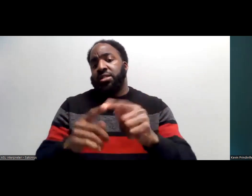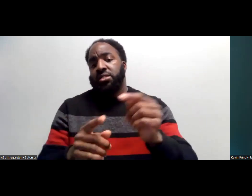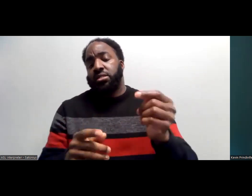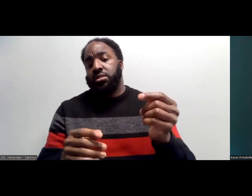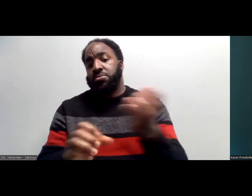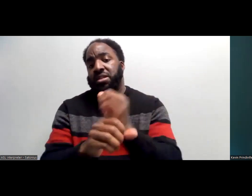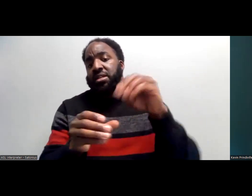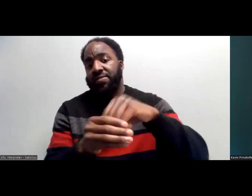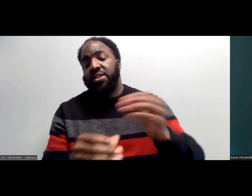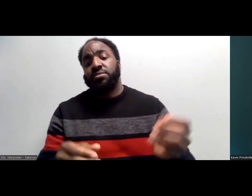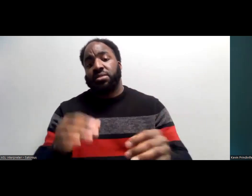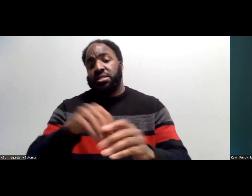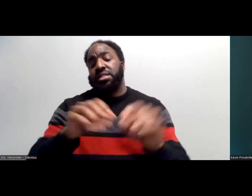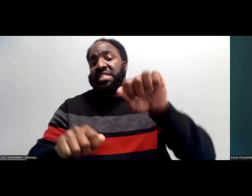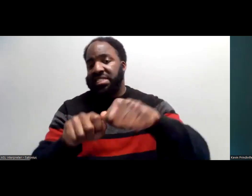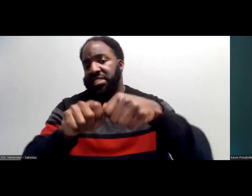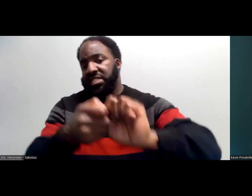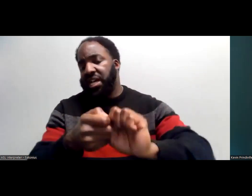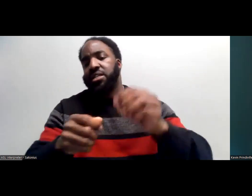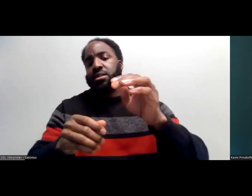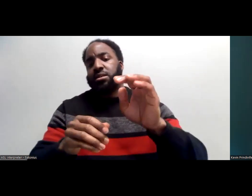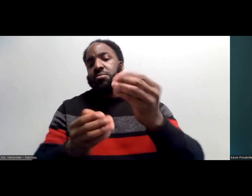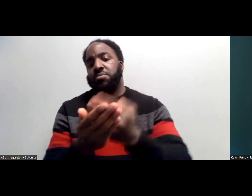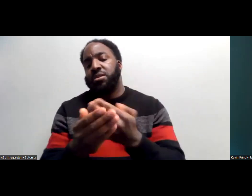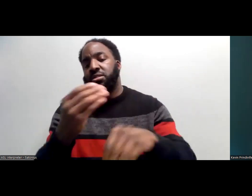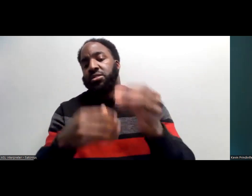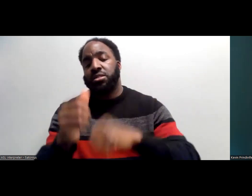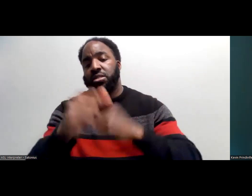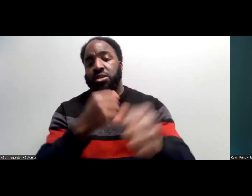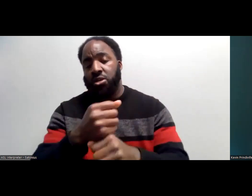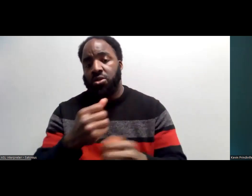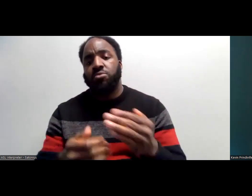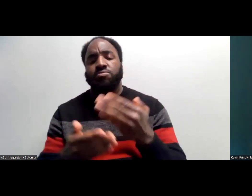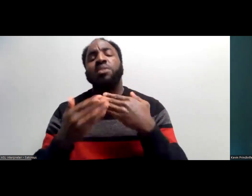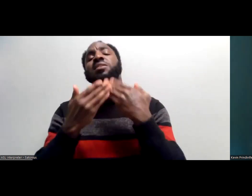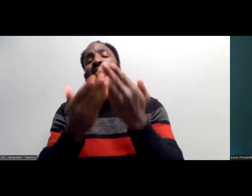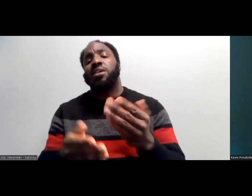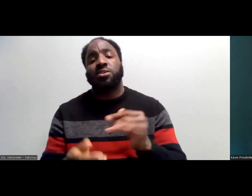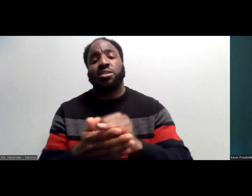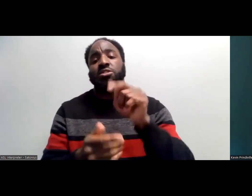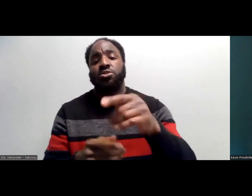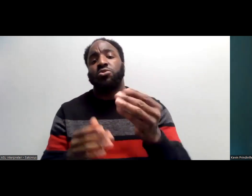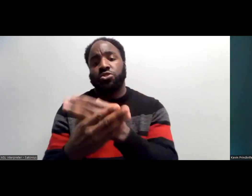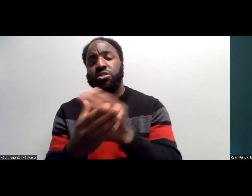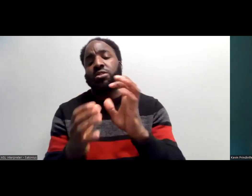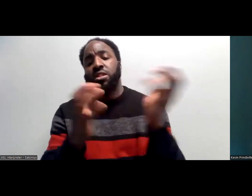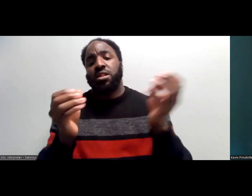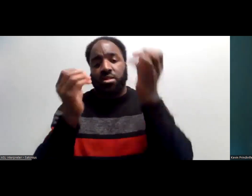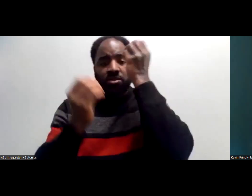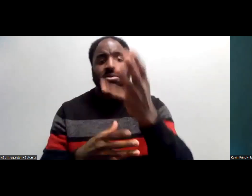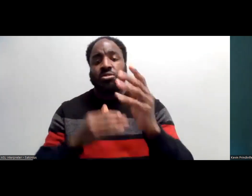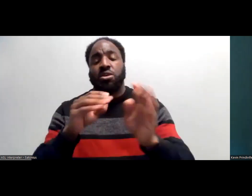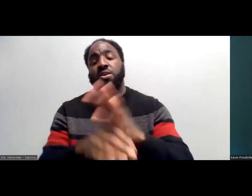budget year. On the NPA initiatives, like I said, thank you. You've shared a lot of information on